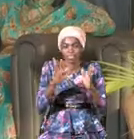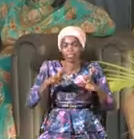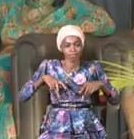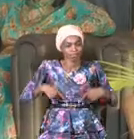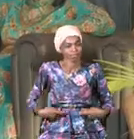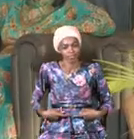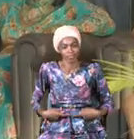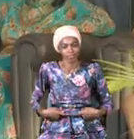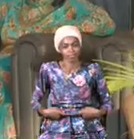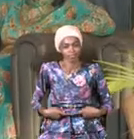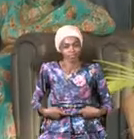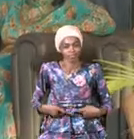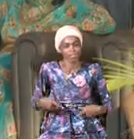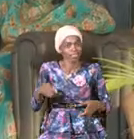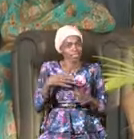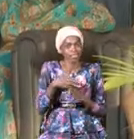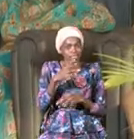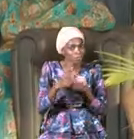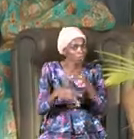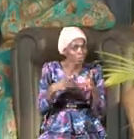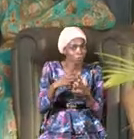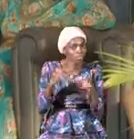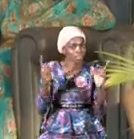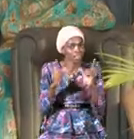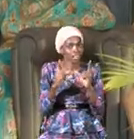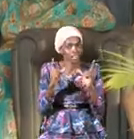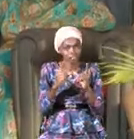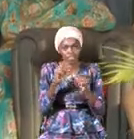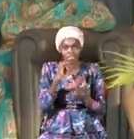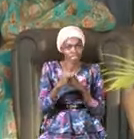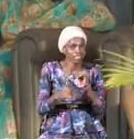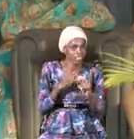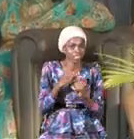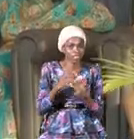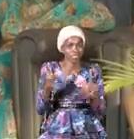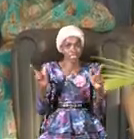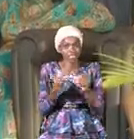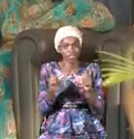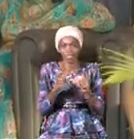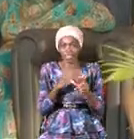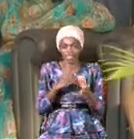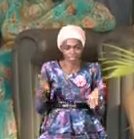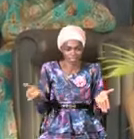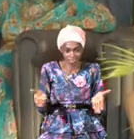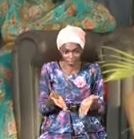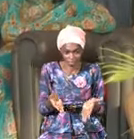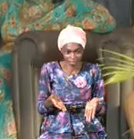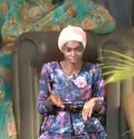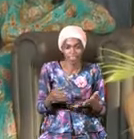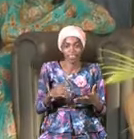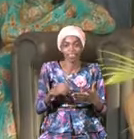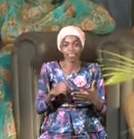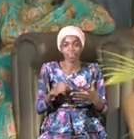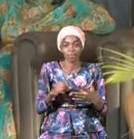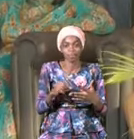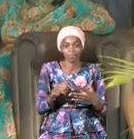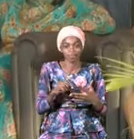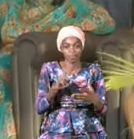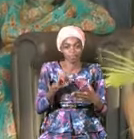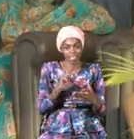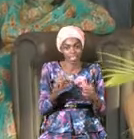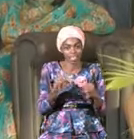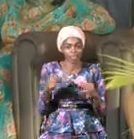national level, international level, and at the alpha location level, we want to say a